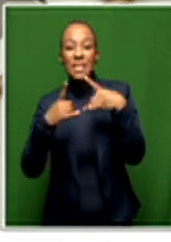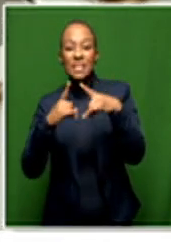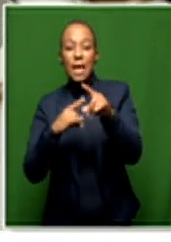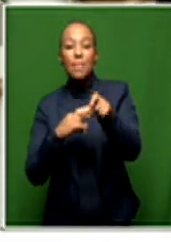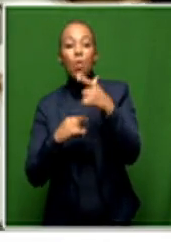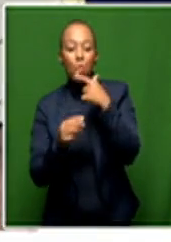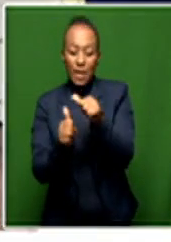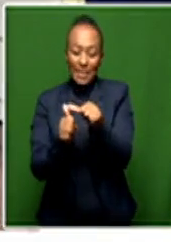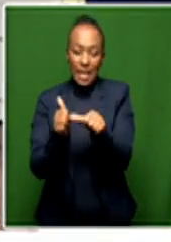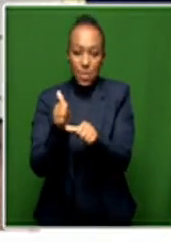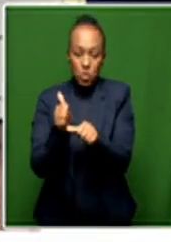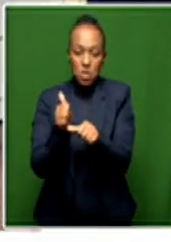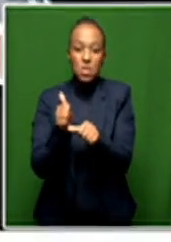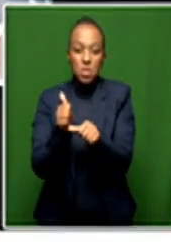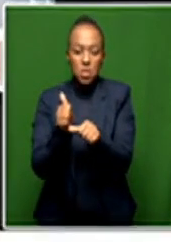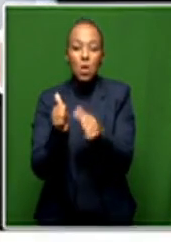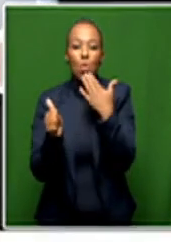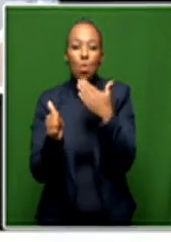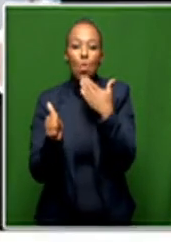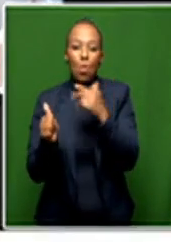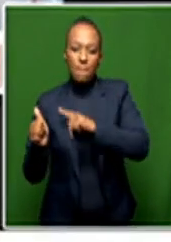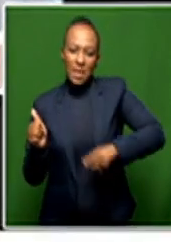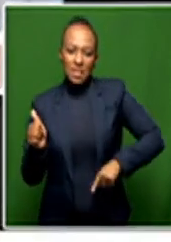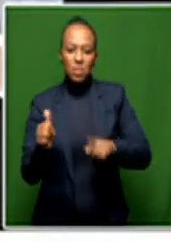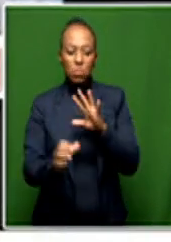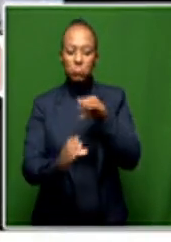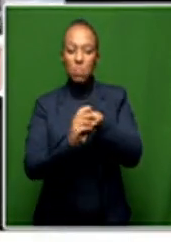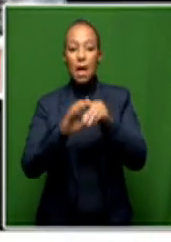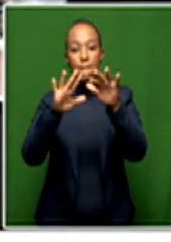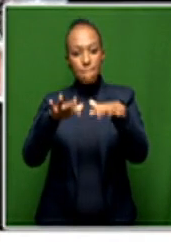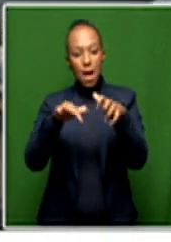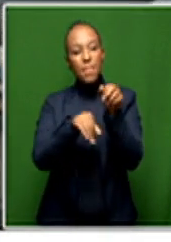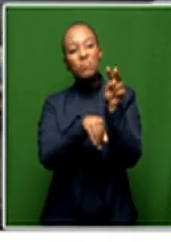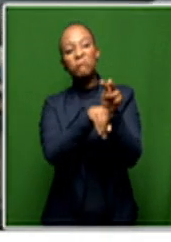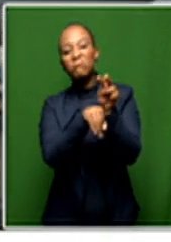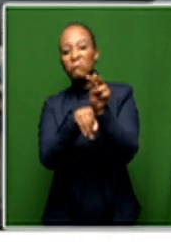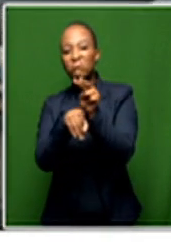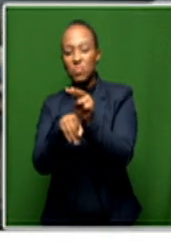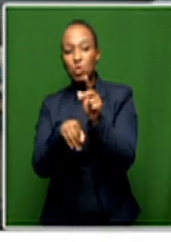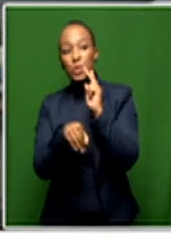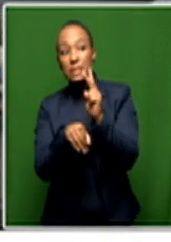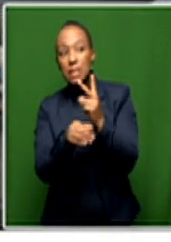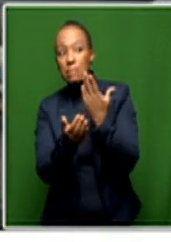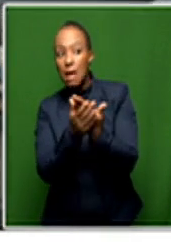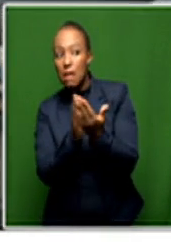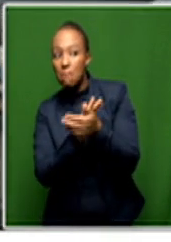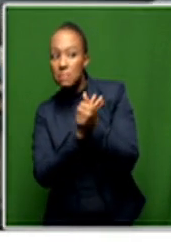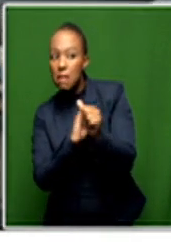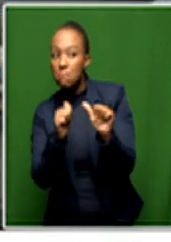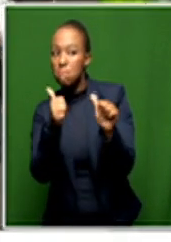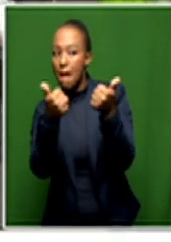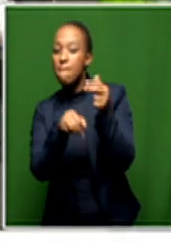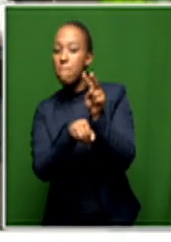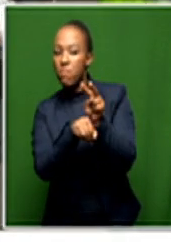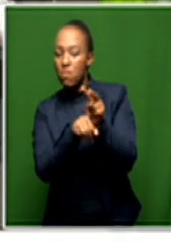reporting, because that, of course, will form part of Parliament's oversight capabilities. But we felt it important that